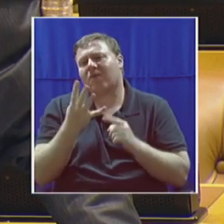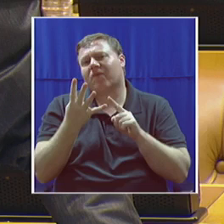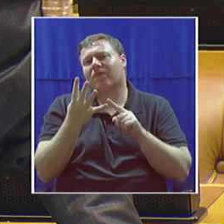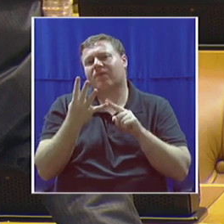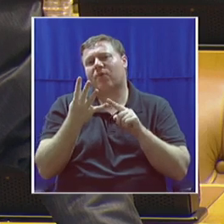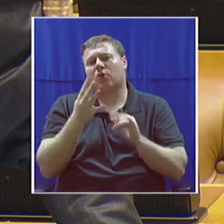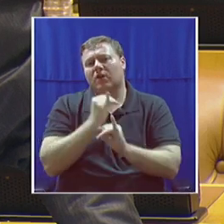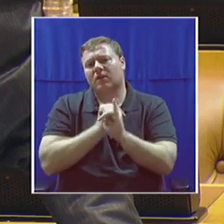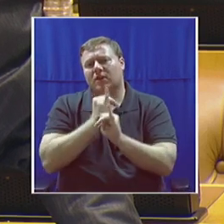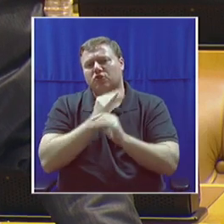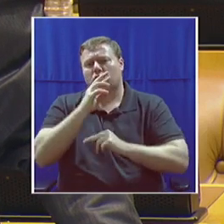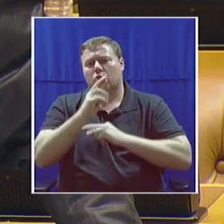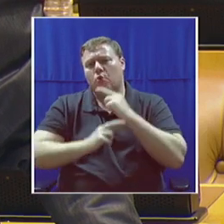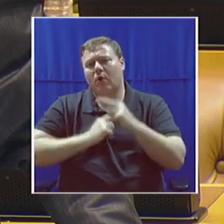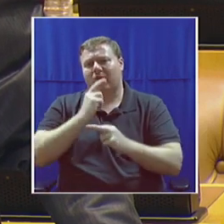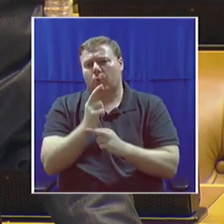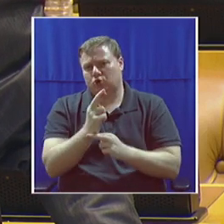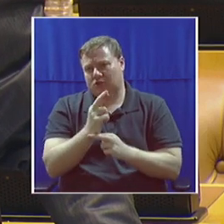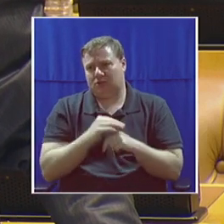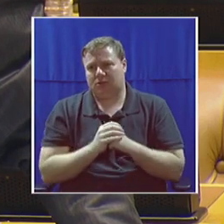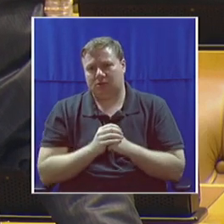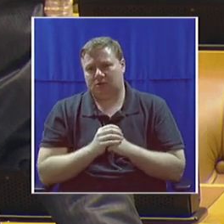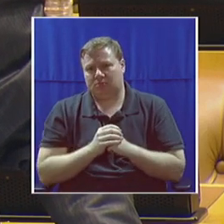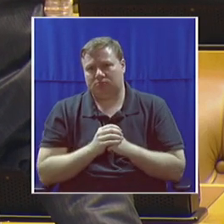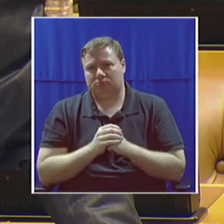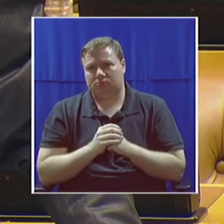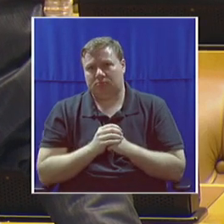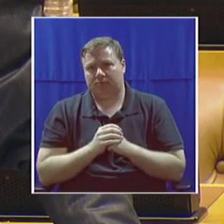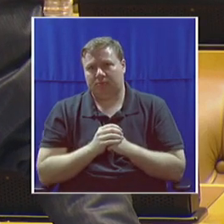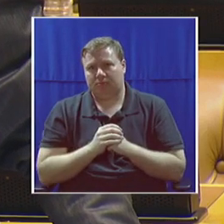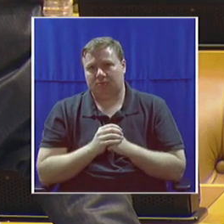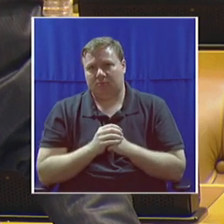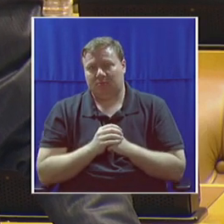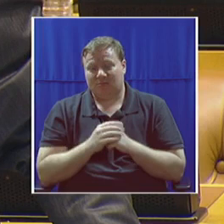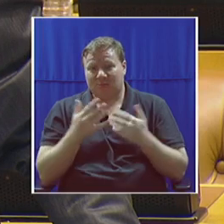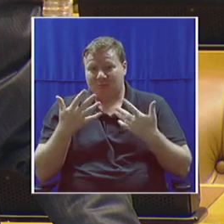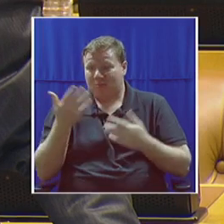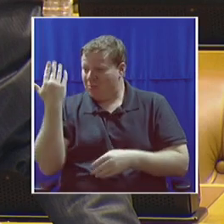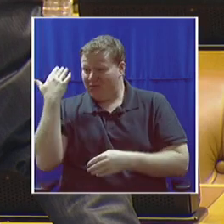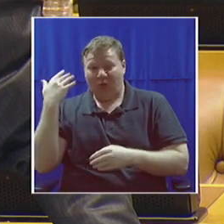industrial um Revolution there have been revolutions